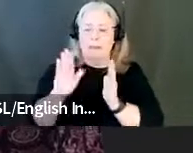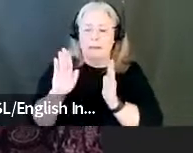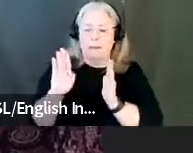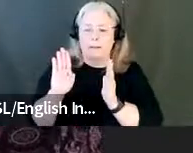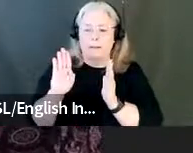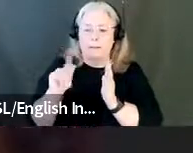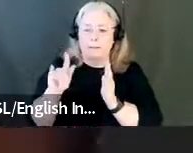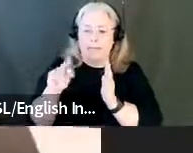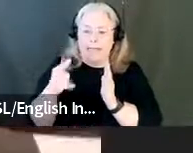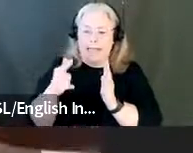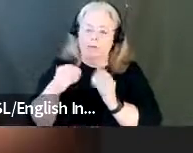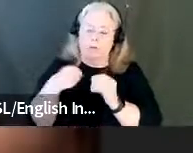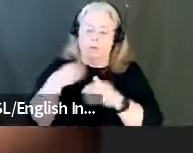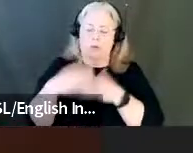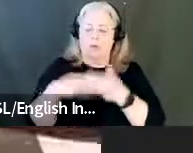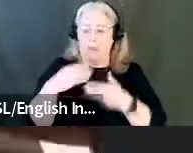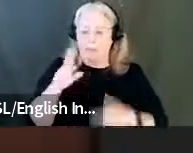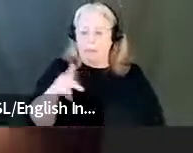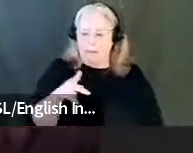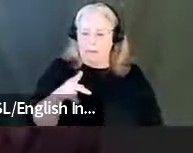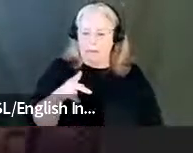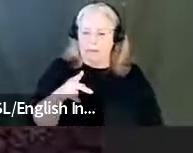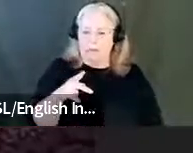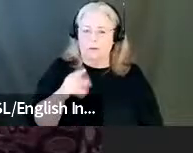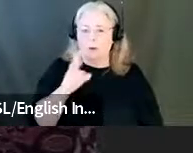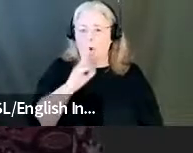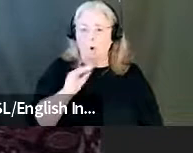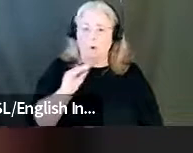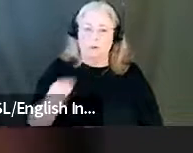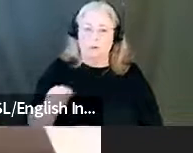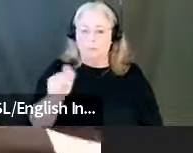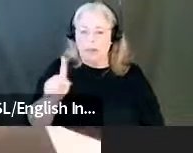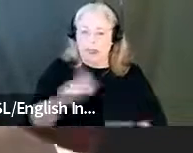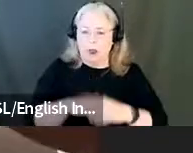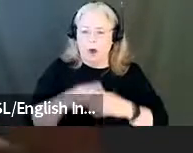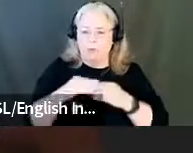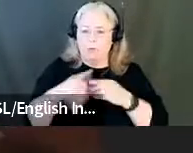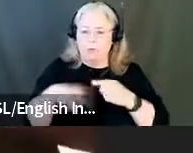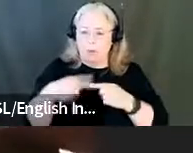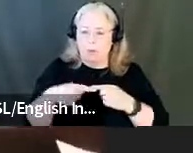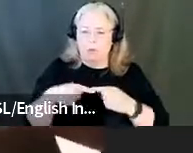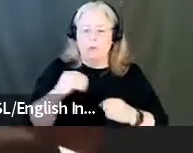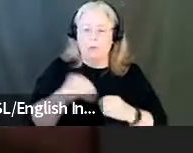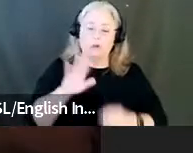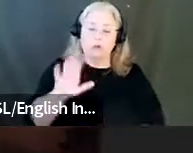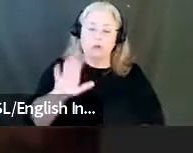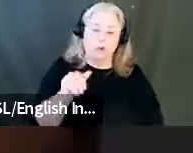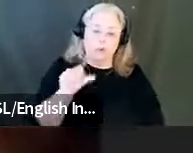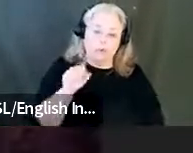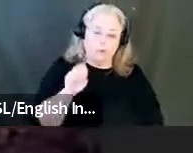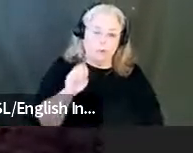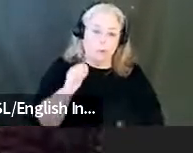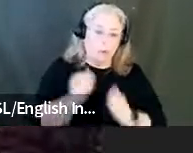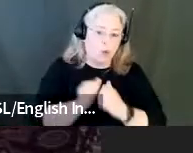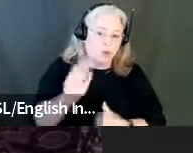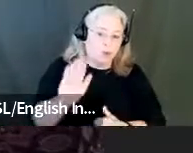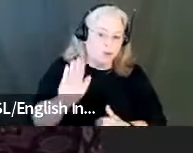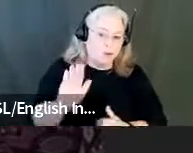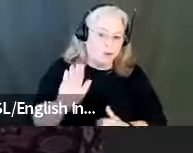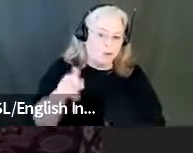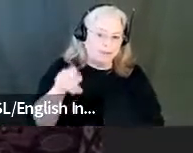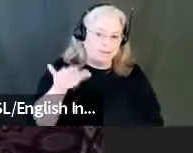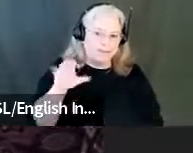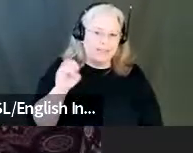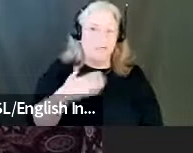back up again, or I'll put it back on the roll. In your case, with your piece, what I